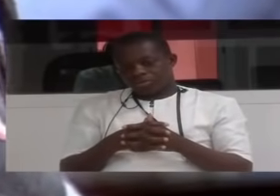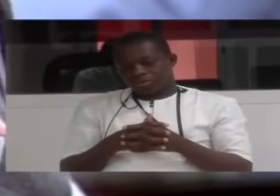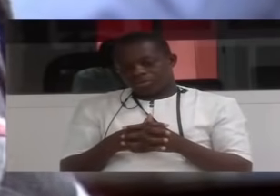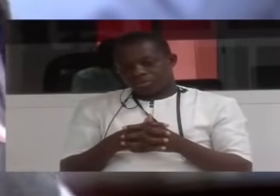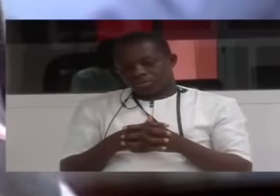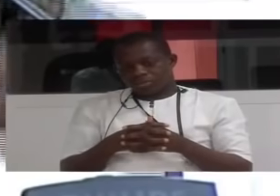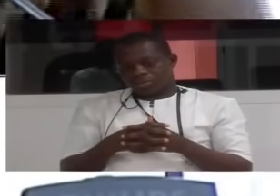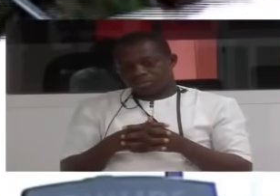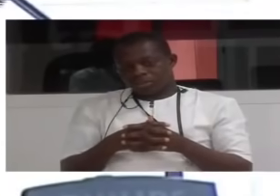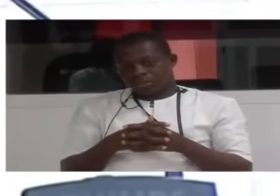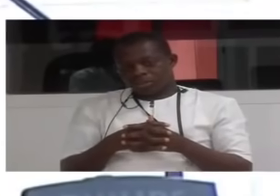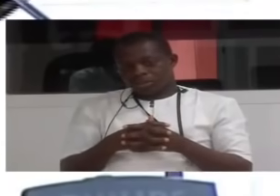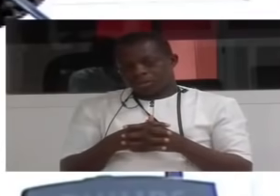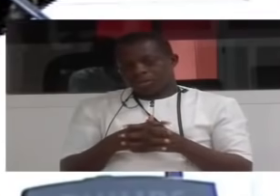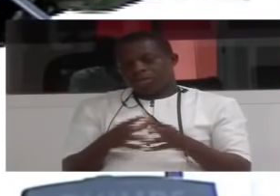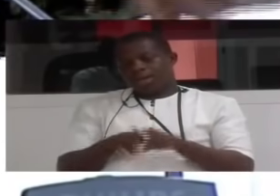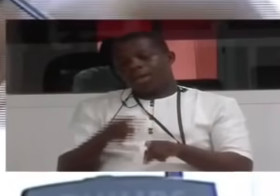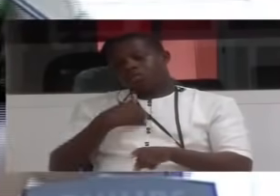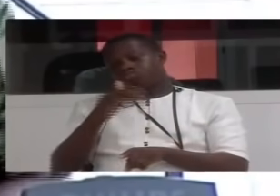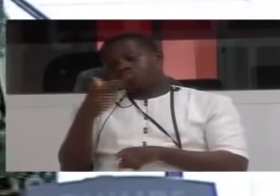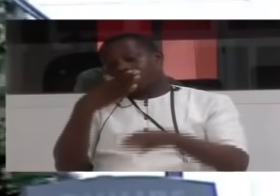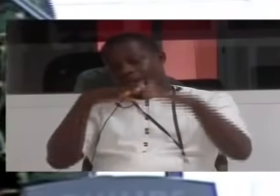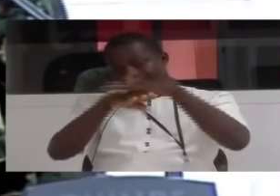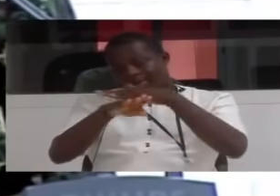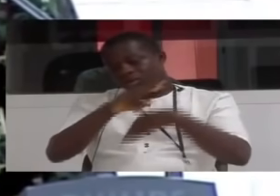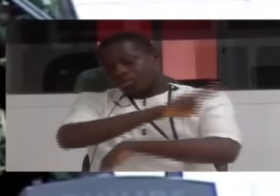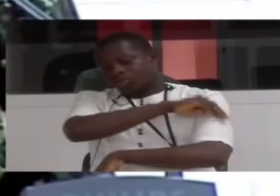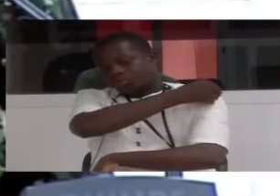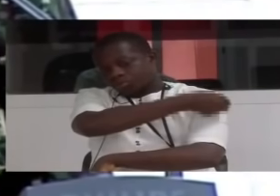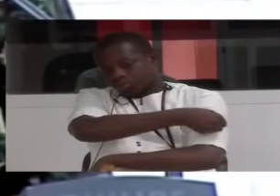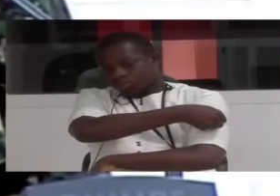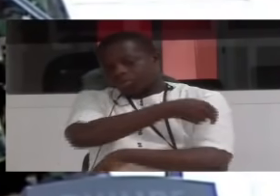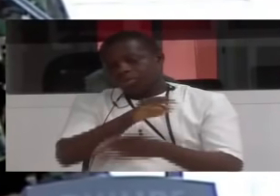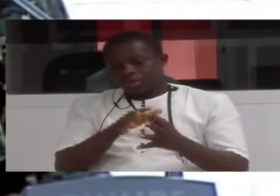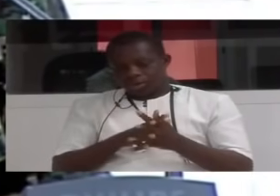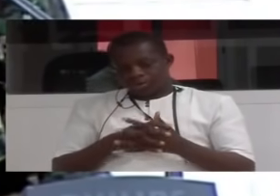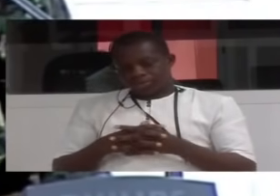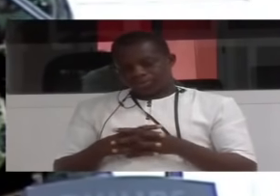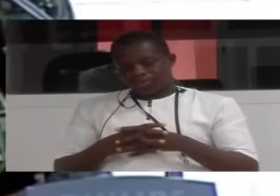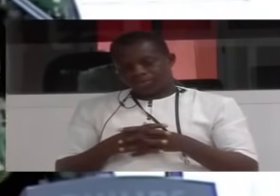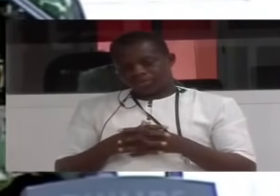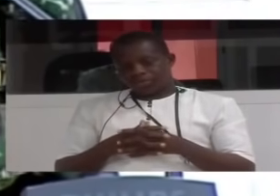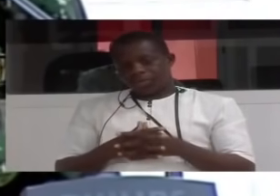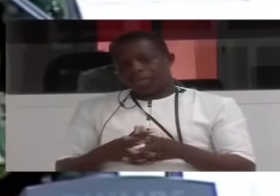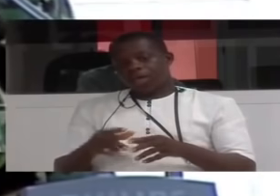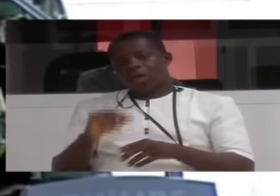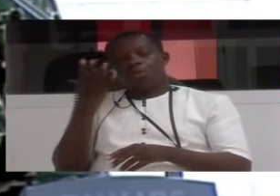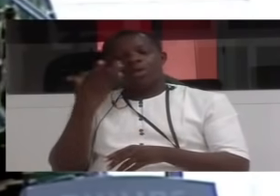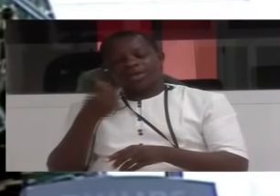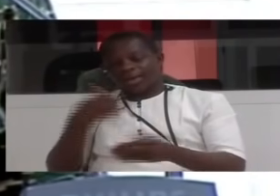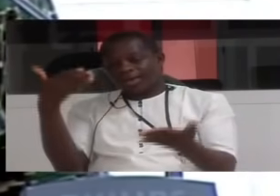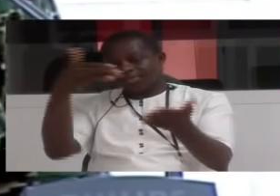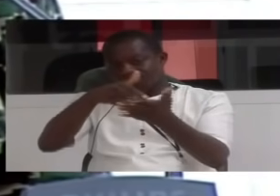is. Round dantadan dunda lopitano to. So I went into the hospital. Abedinunda lopitano to